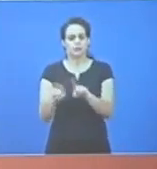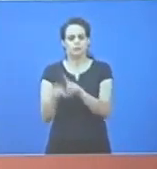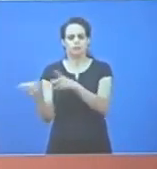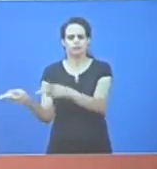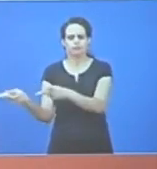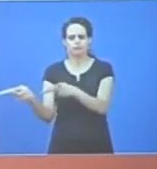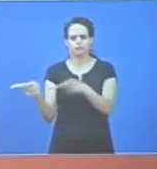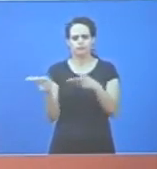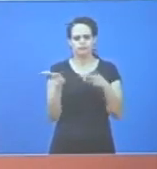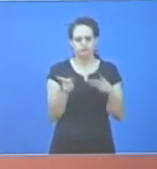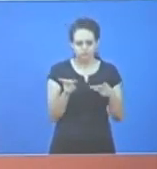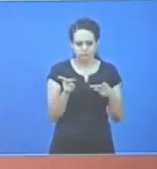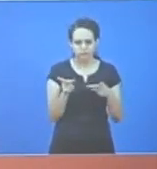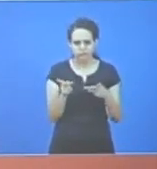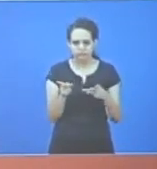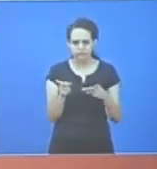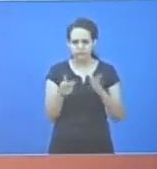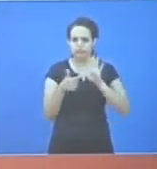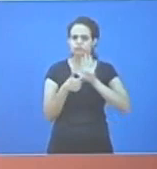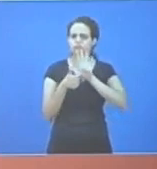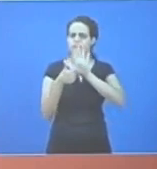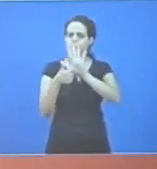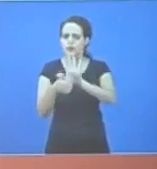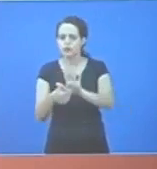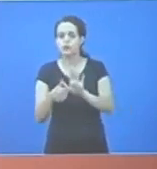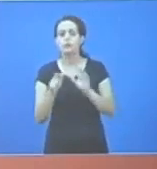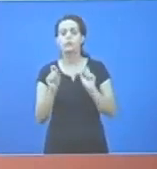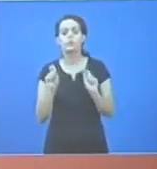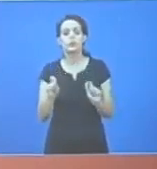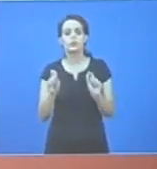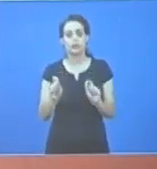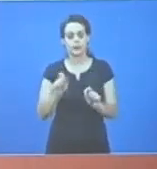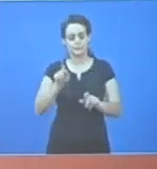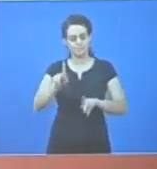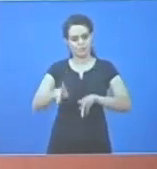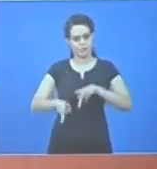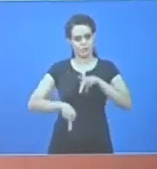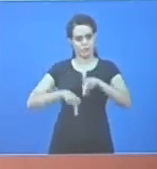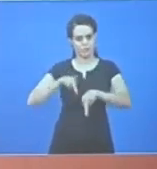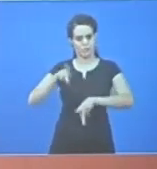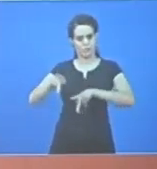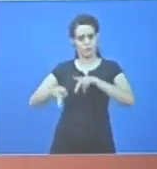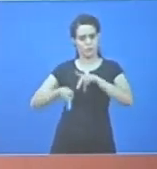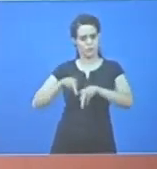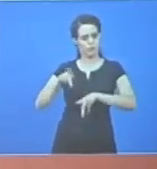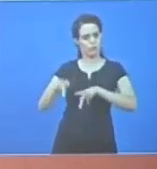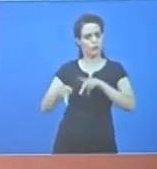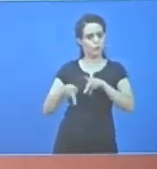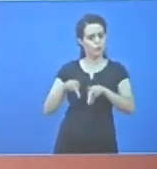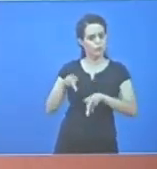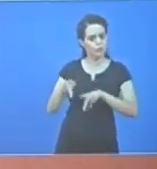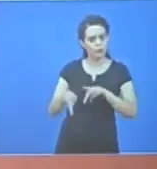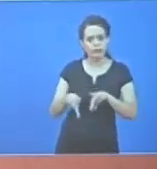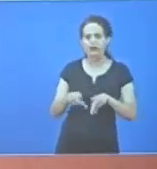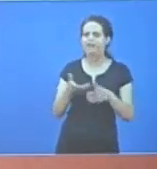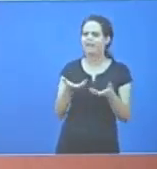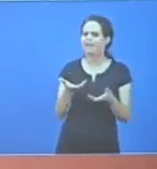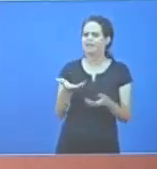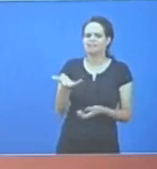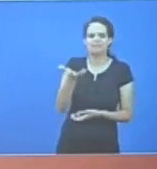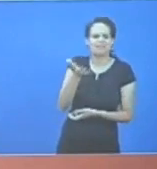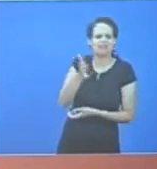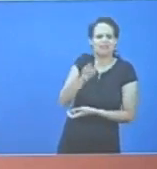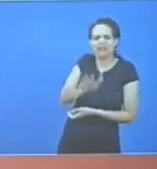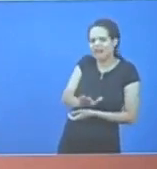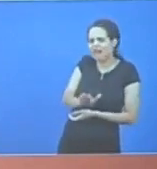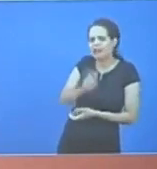that the invitation is being done to a people that has no commitment and